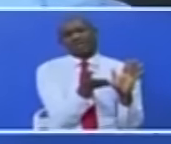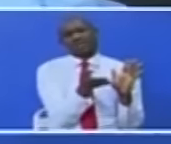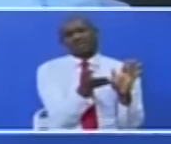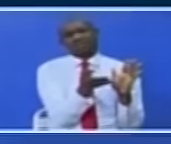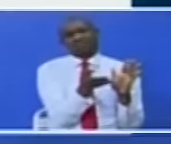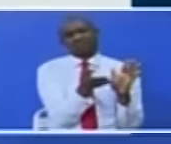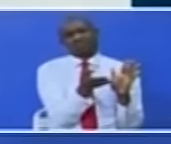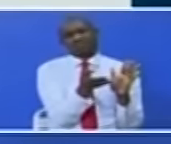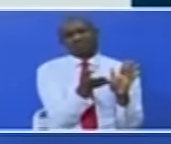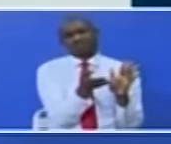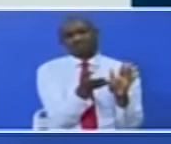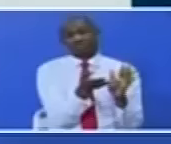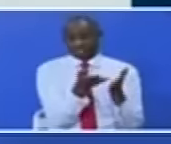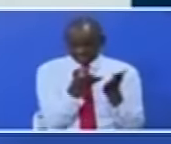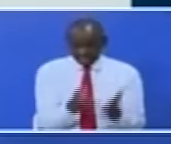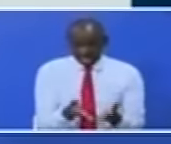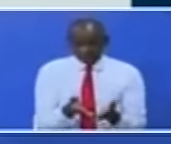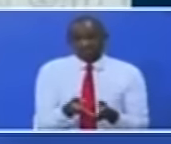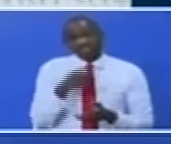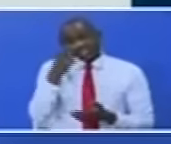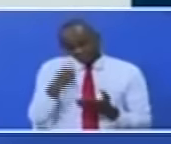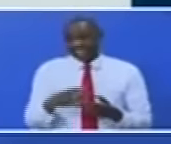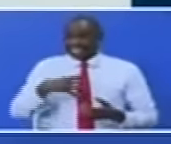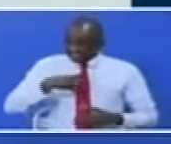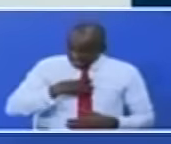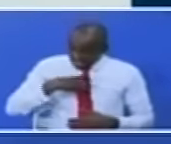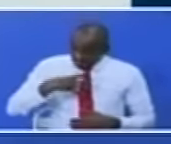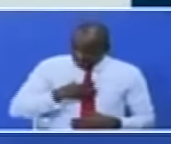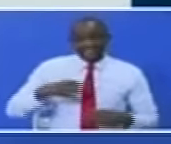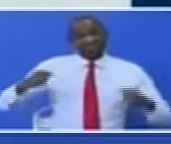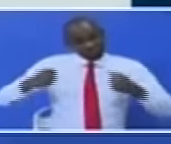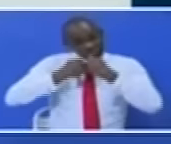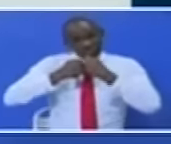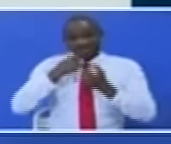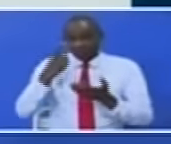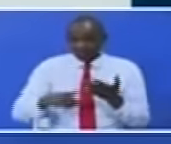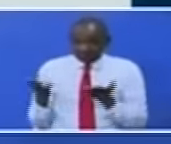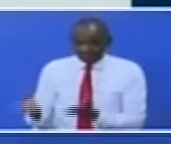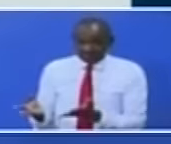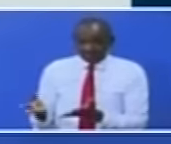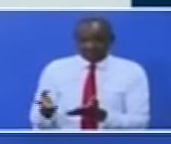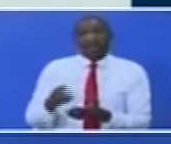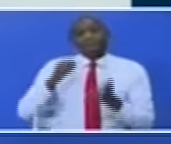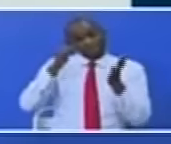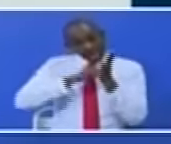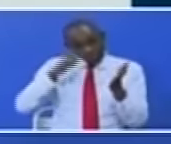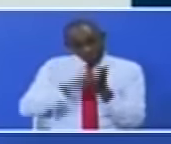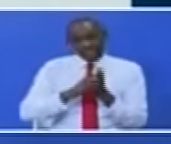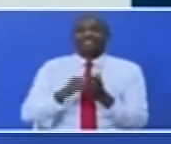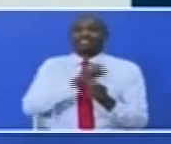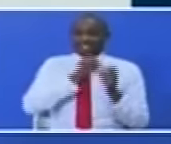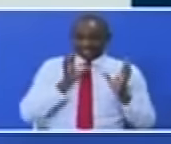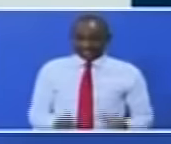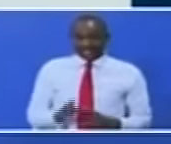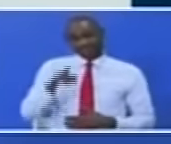light. But reacting to the prevailing retirement age stalemate at the top court, Makueni Senator Mutula